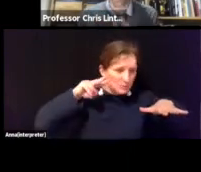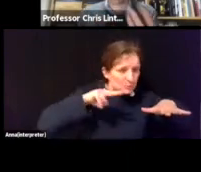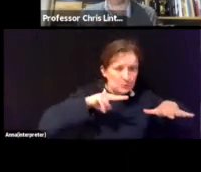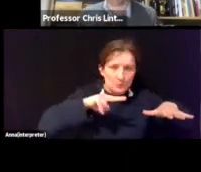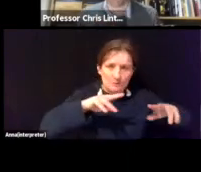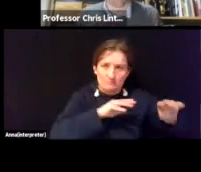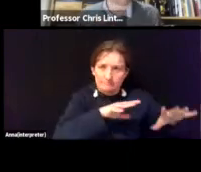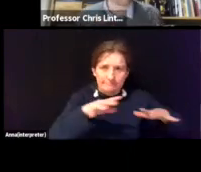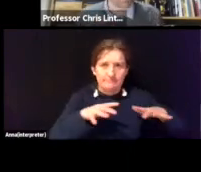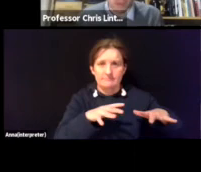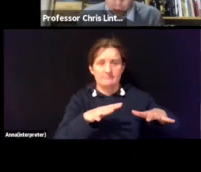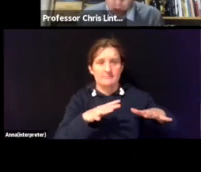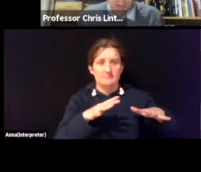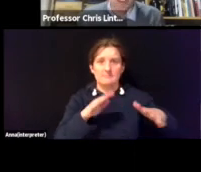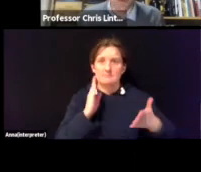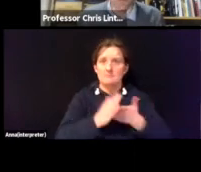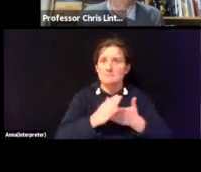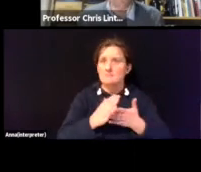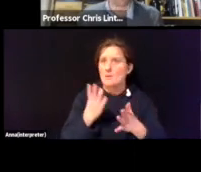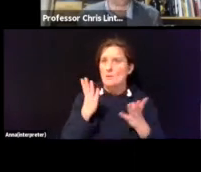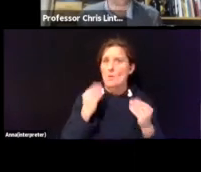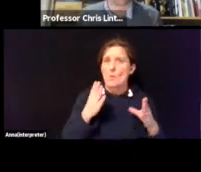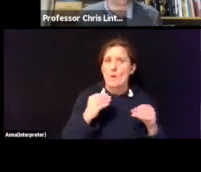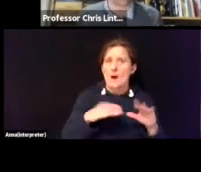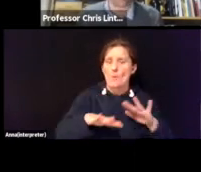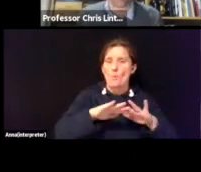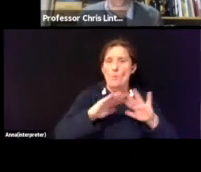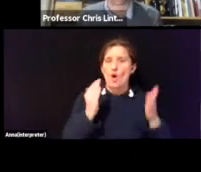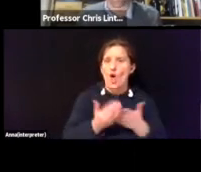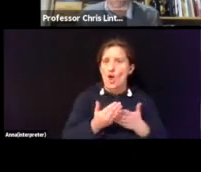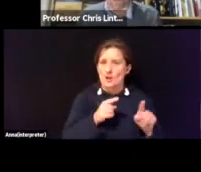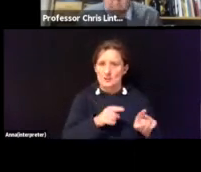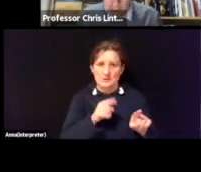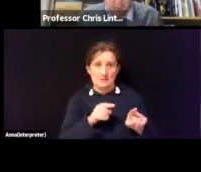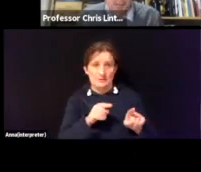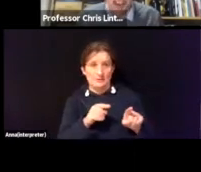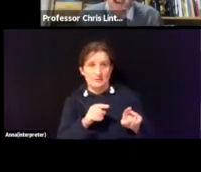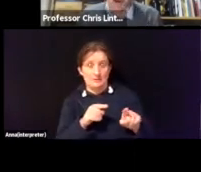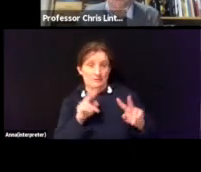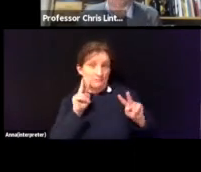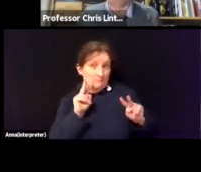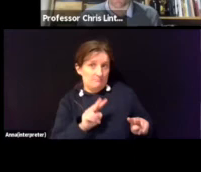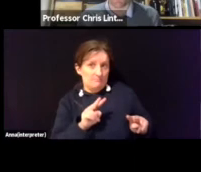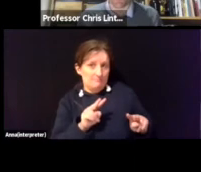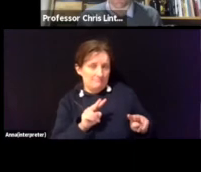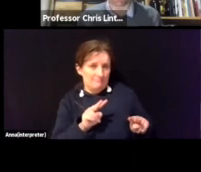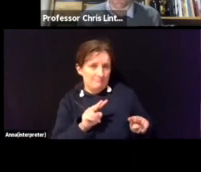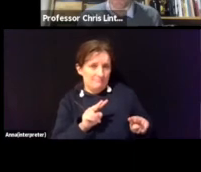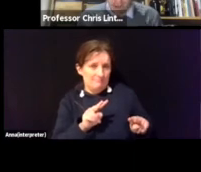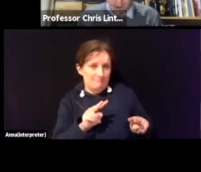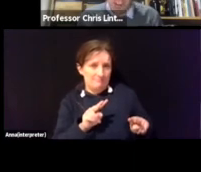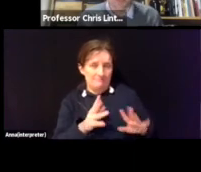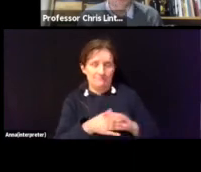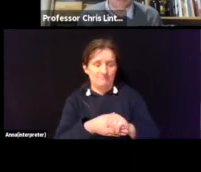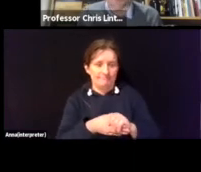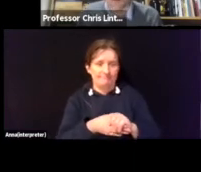for establishing that Mars was once a wet world. This is a nice shot of Opportunity as seen from above amongst the landscape